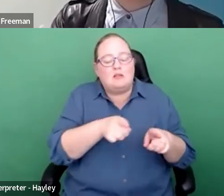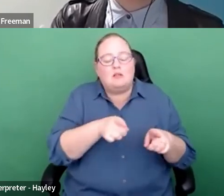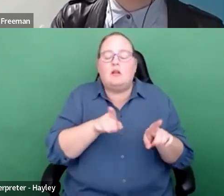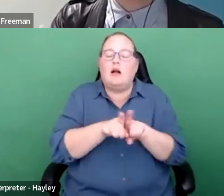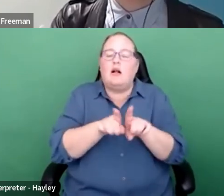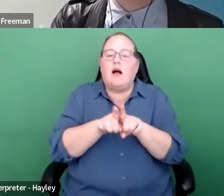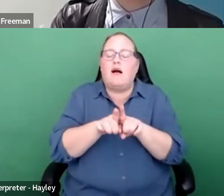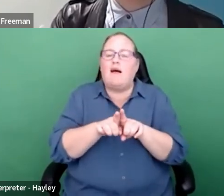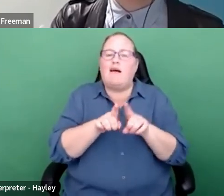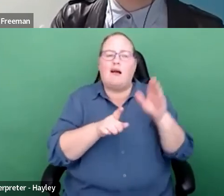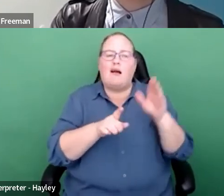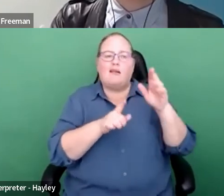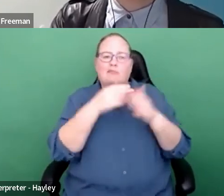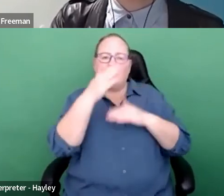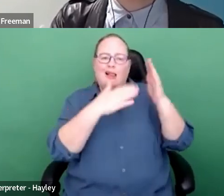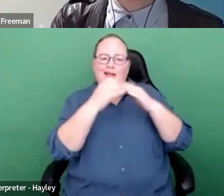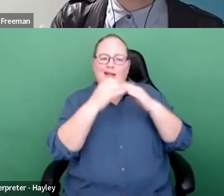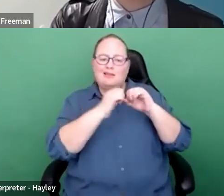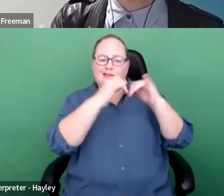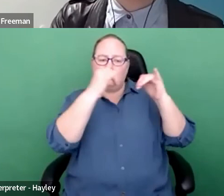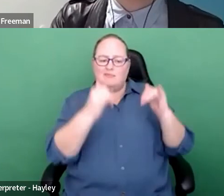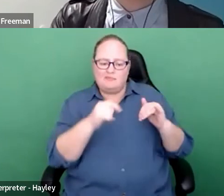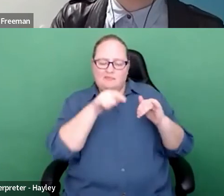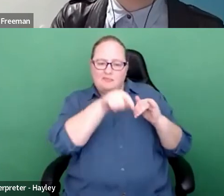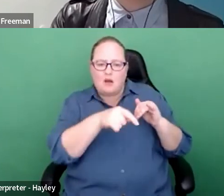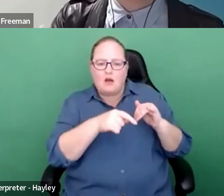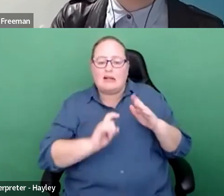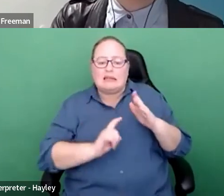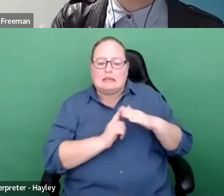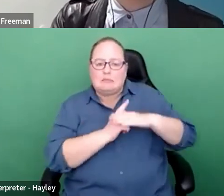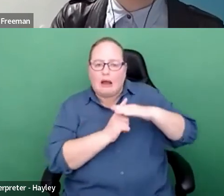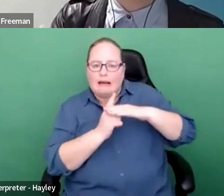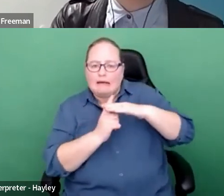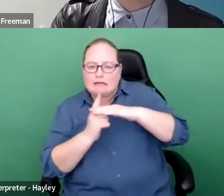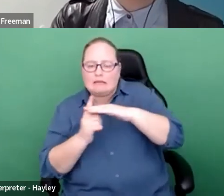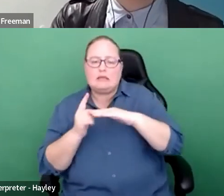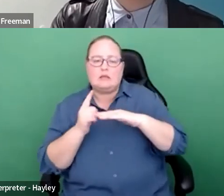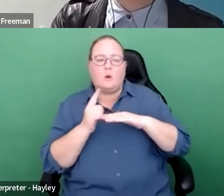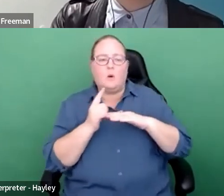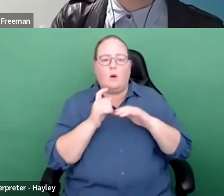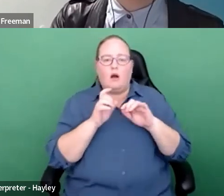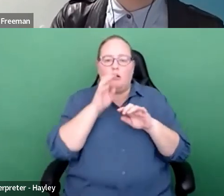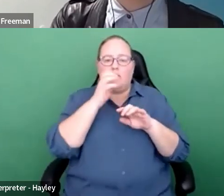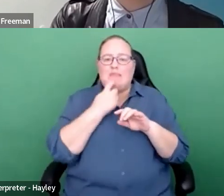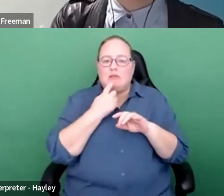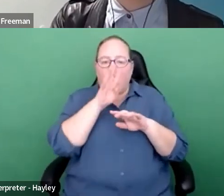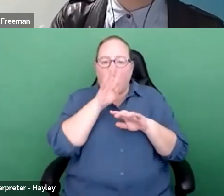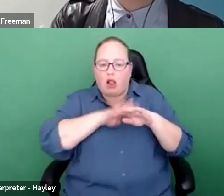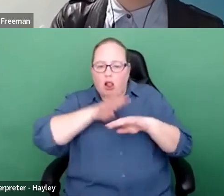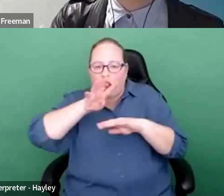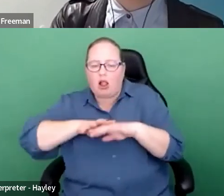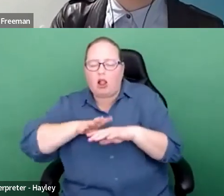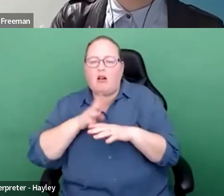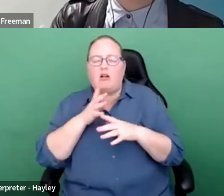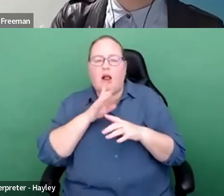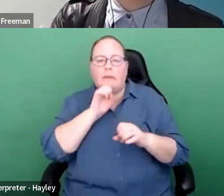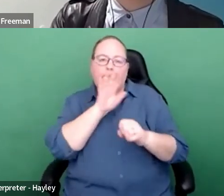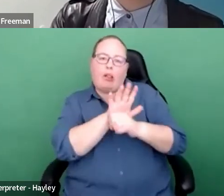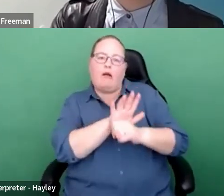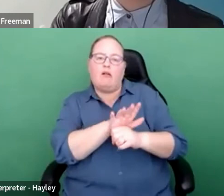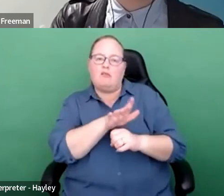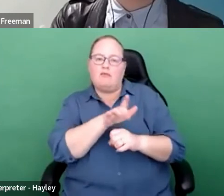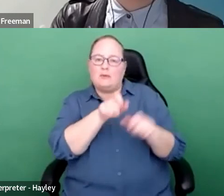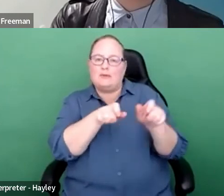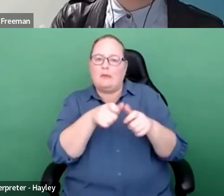but also that we're looking at, in the UK, the really strict criminalization of squatting, and quite recent as